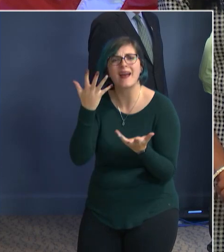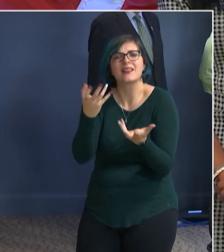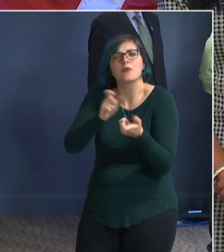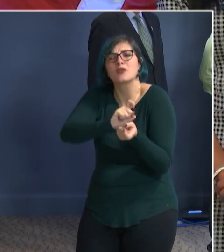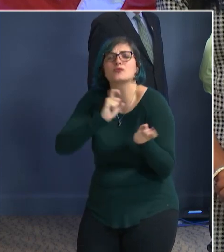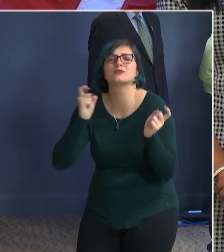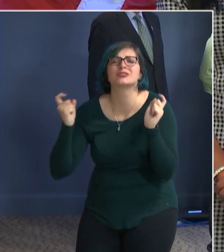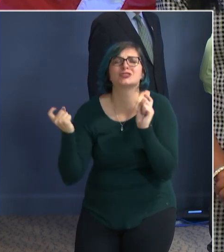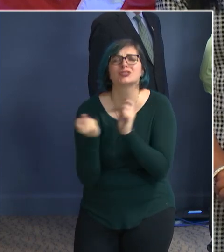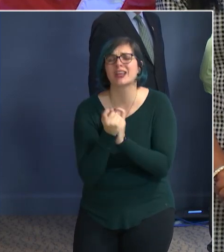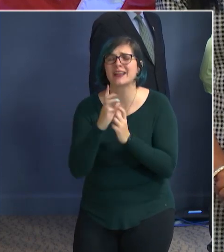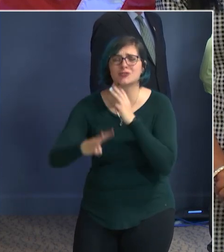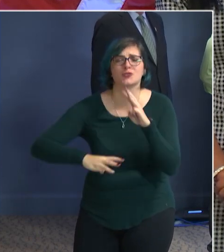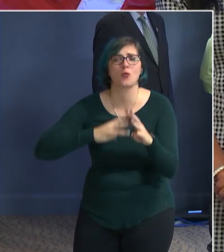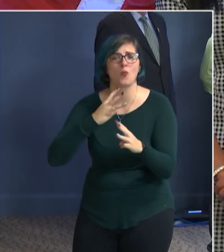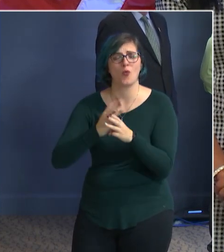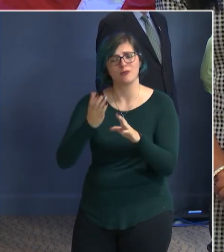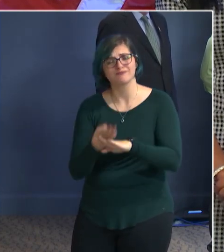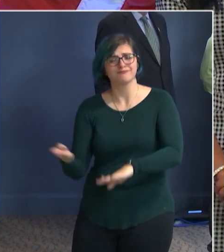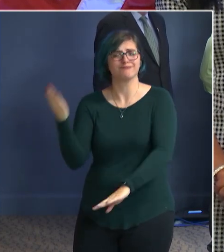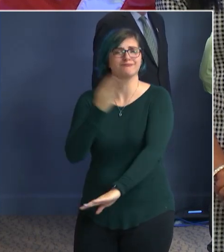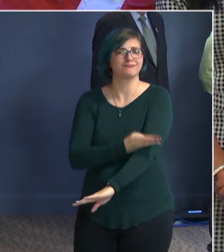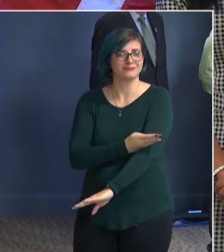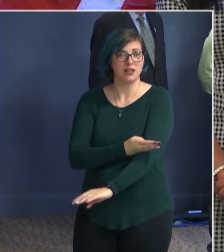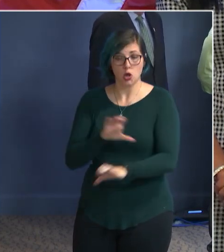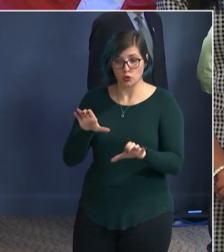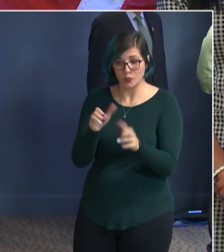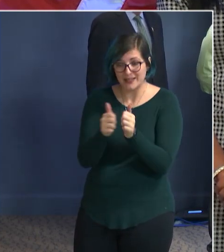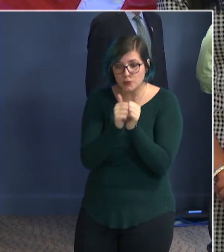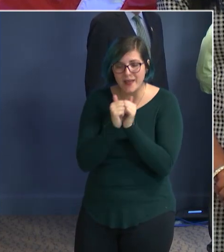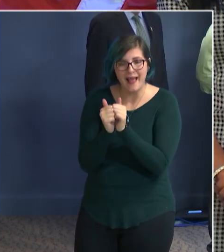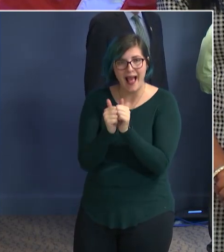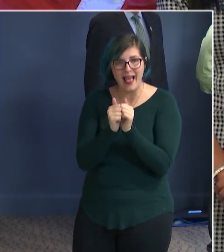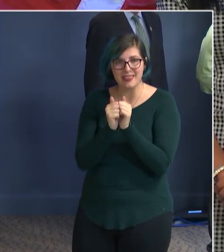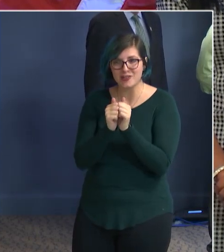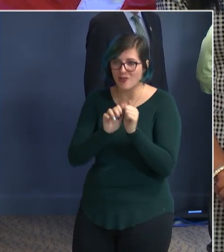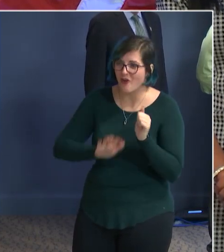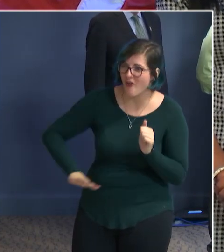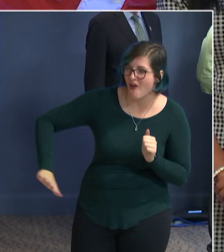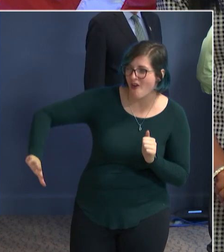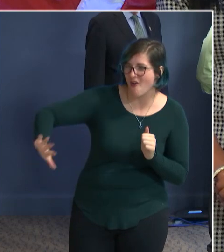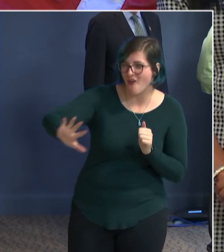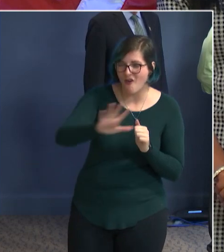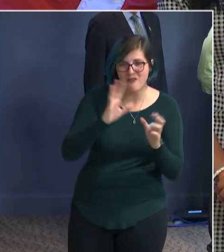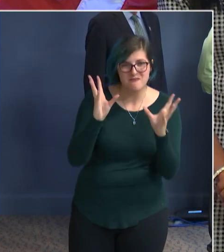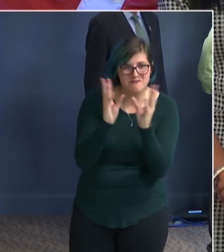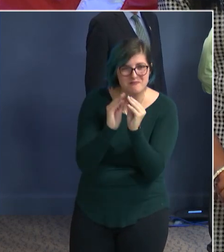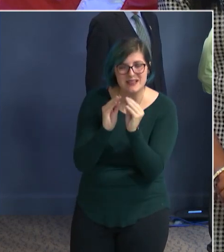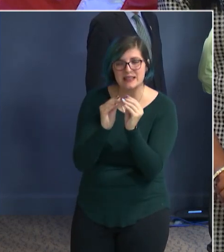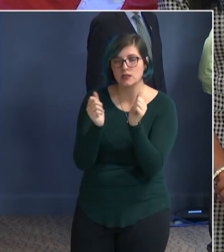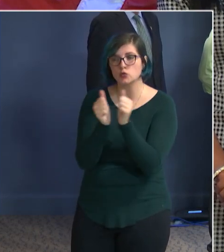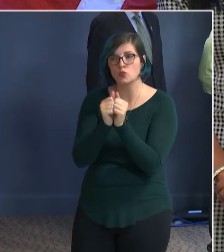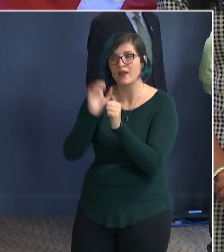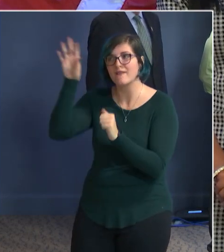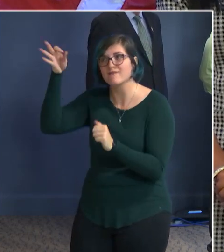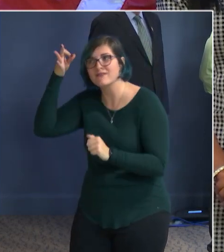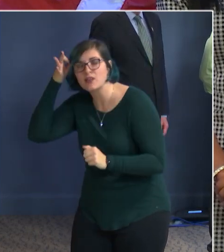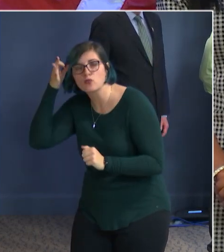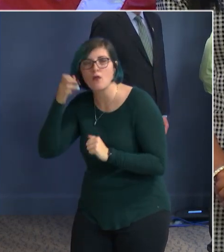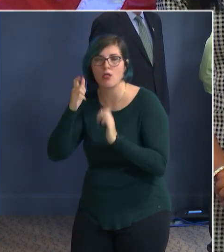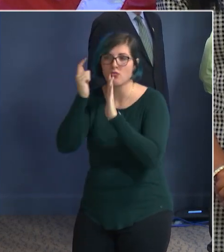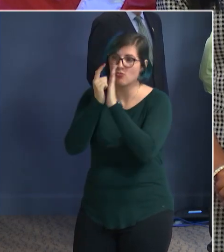world. And doing that together on teams across the table, having meetings with federal partners, with